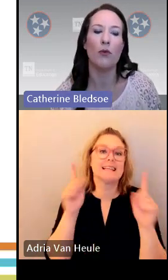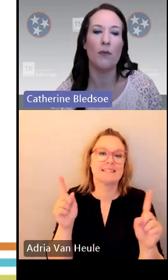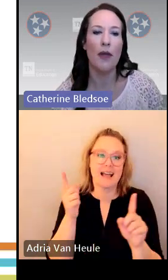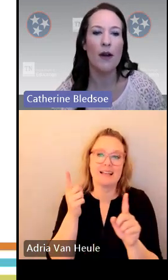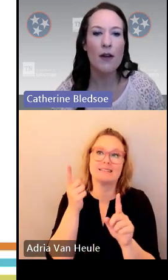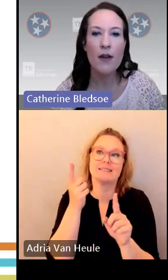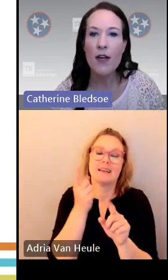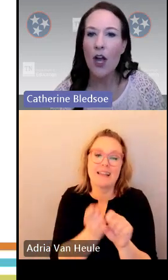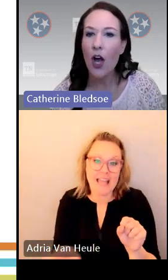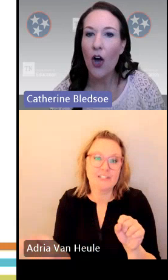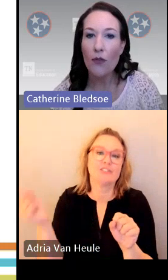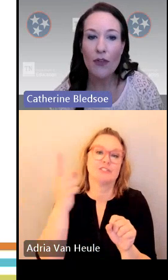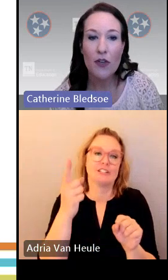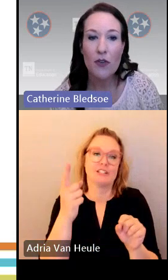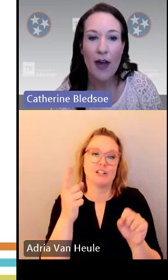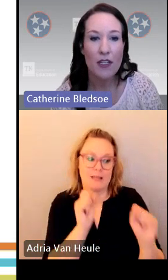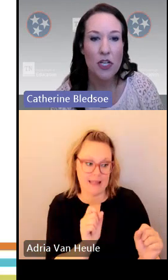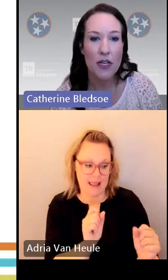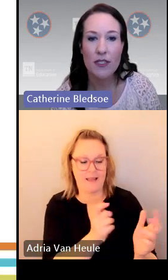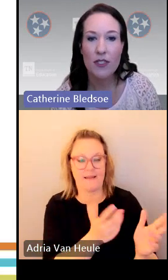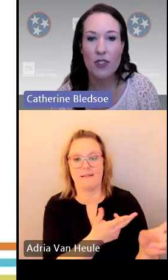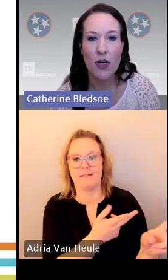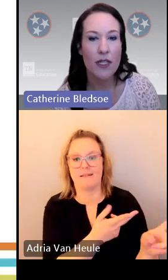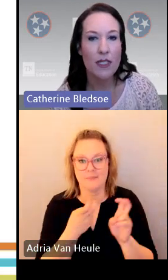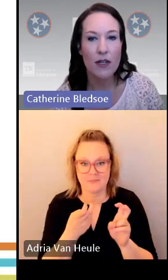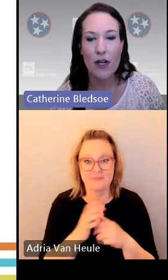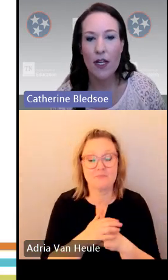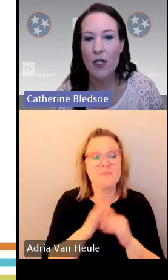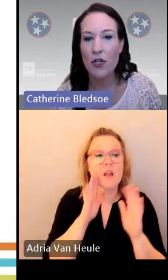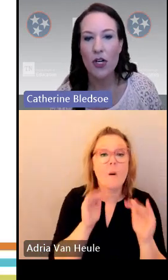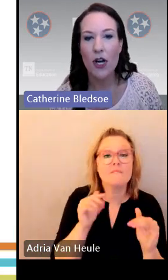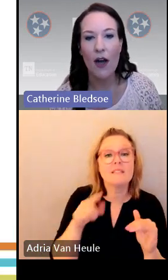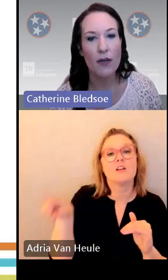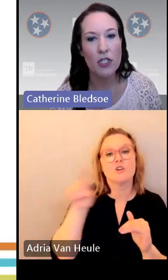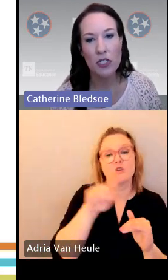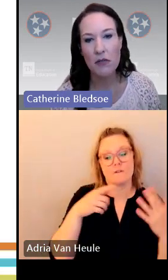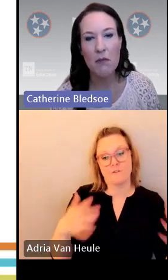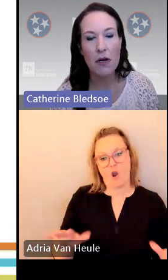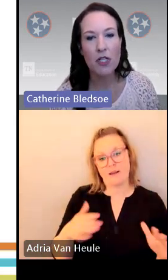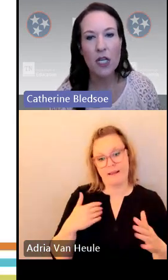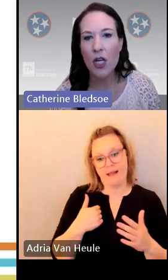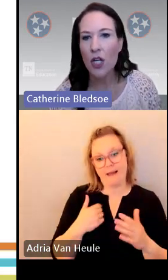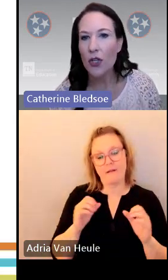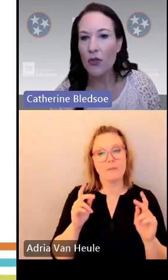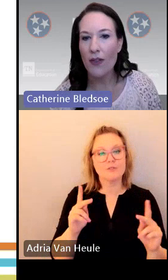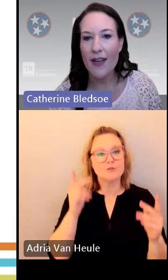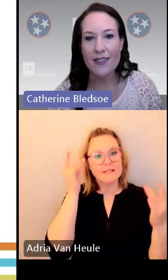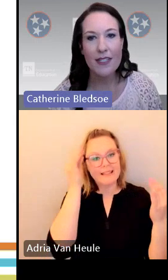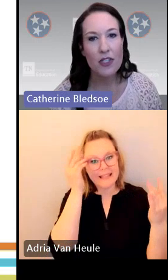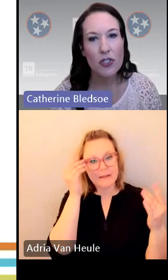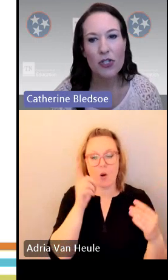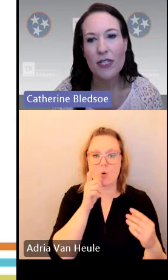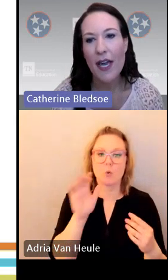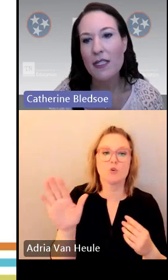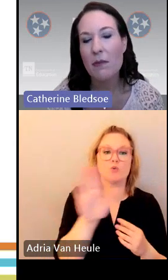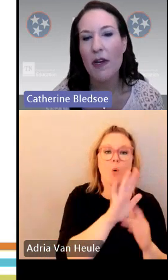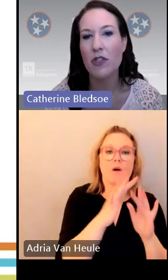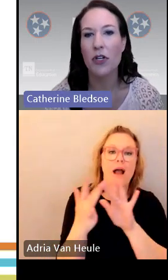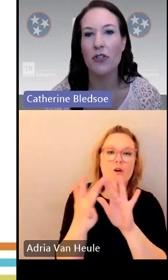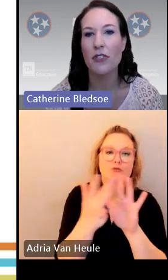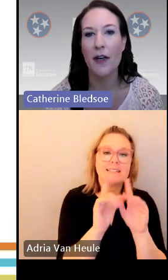can be pulled from there. Hopefully you've had a chance to start considering your outreach team members, utilize